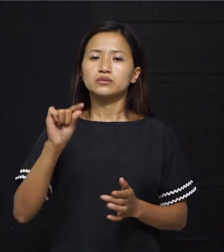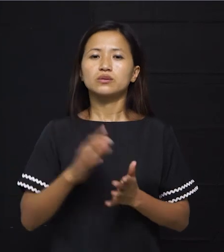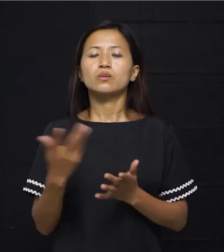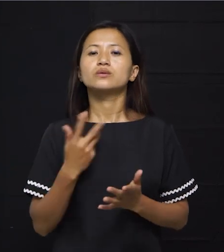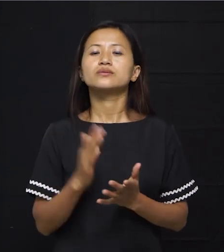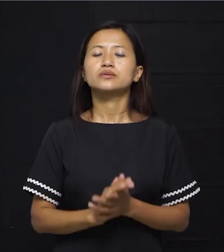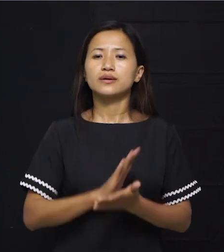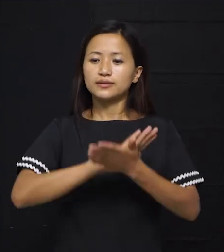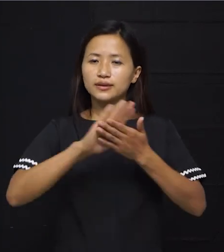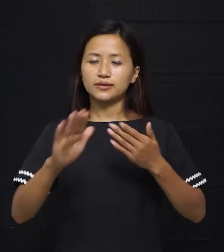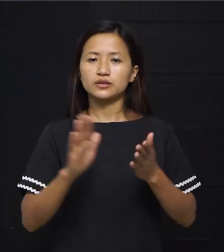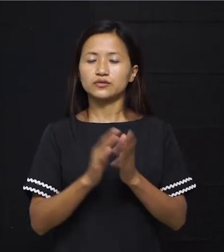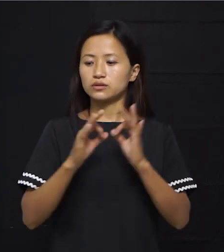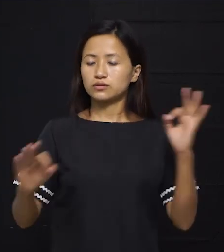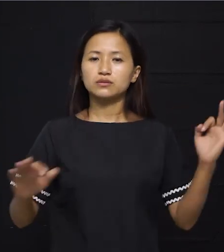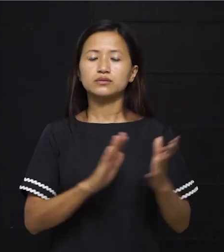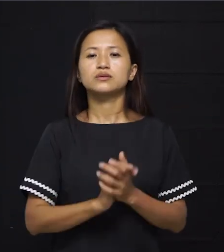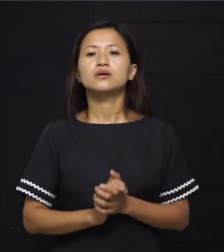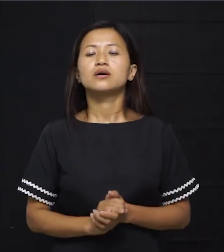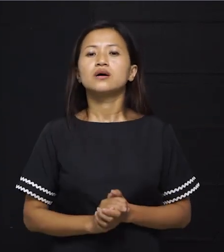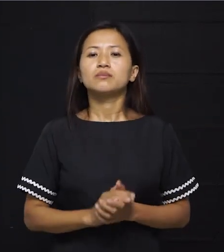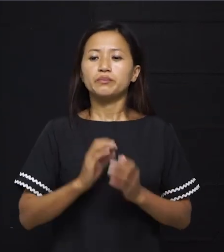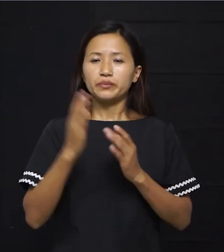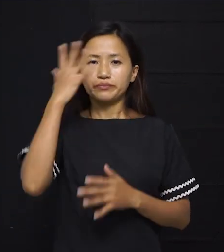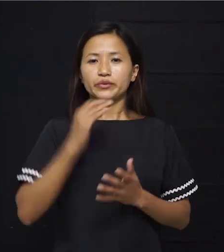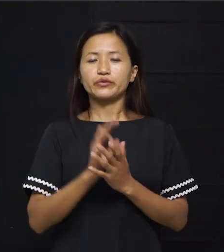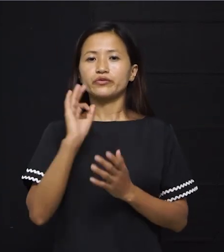the end of your story will always be a beautiful one,